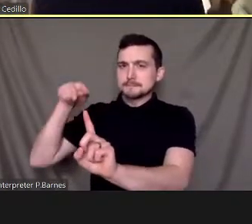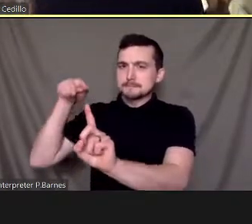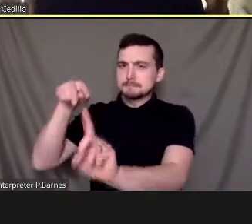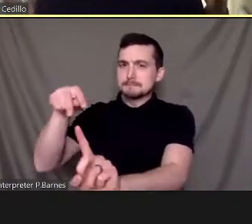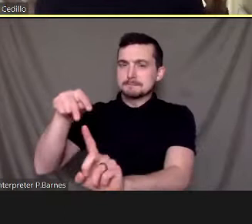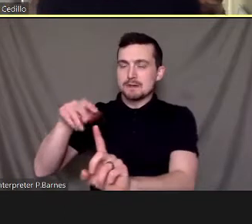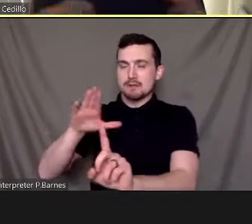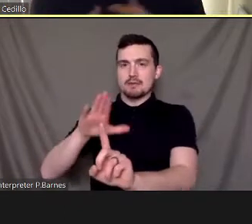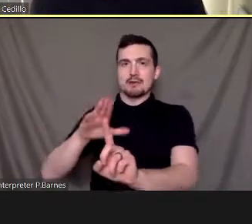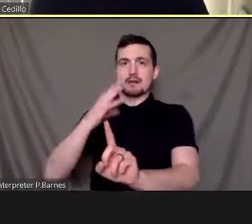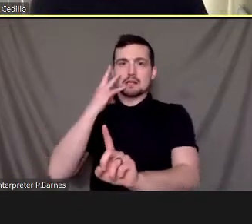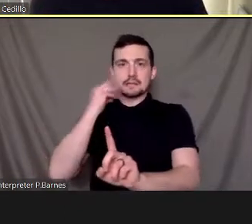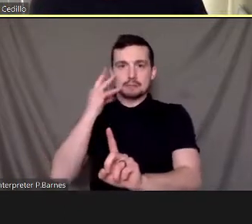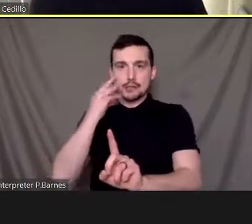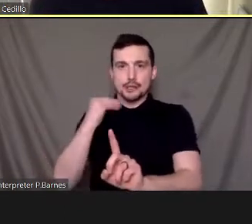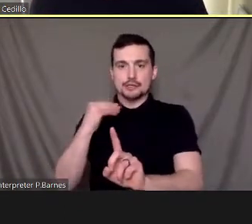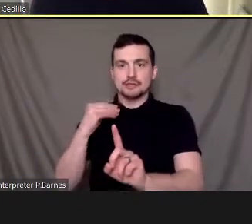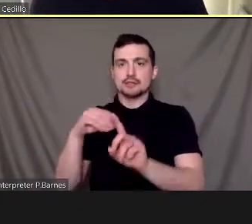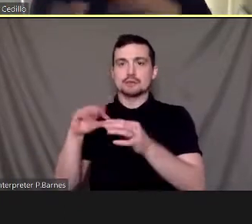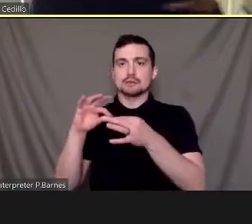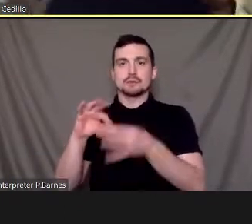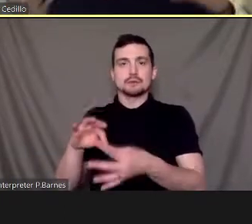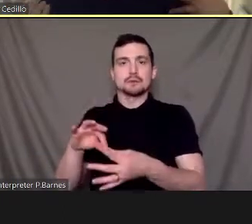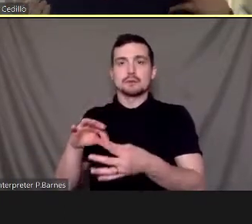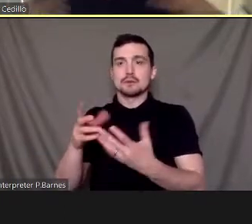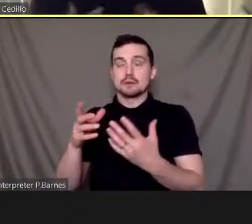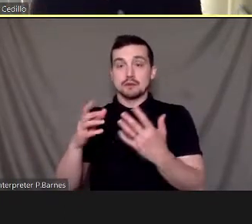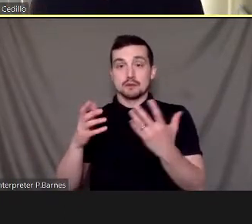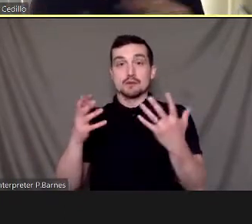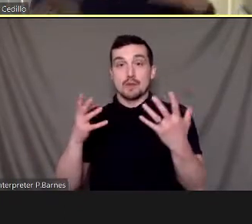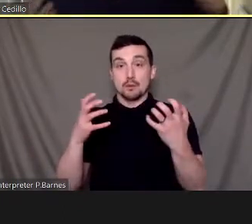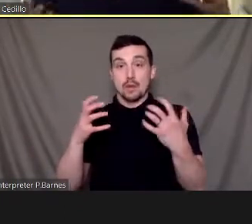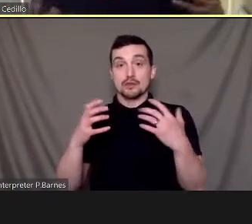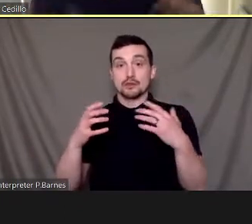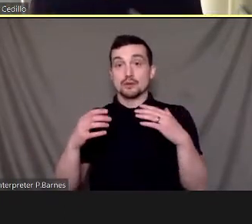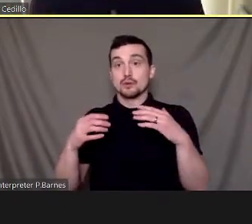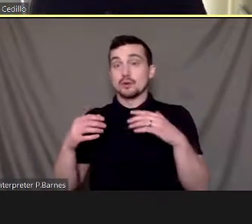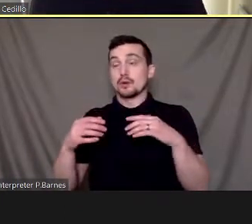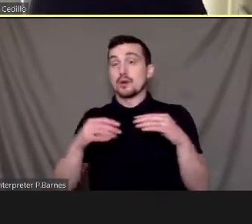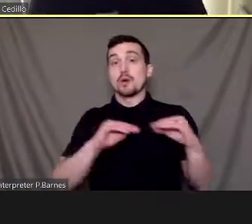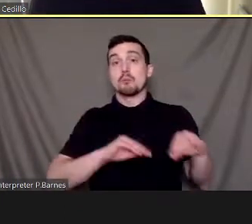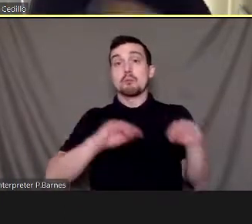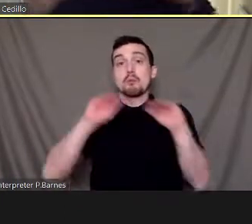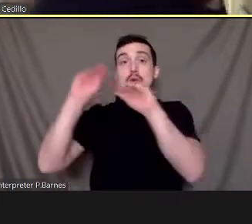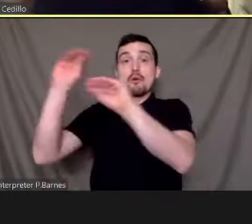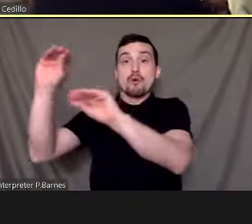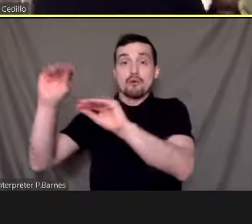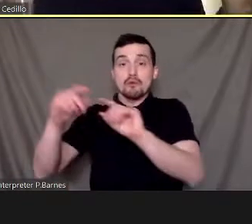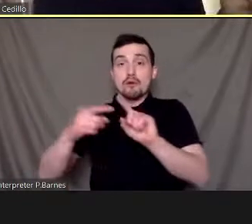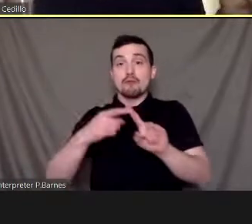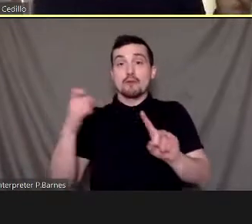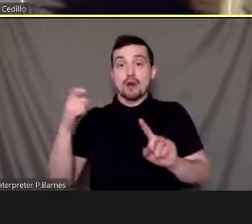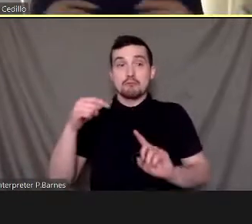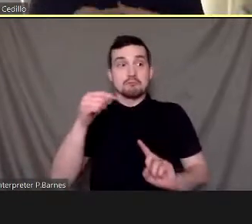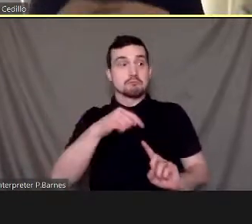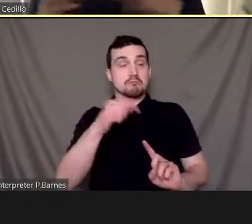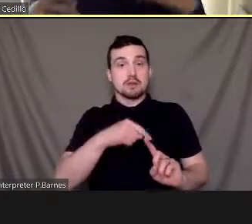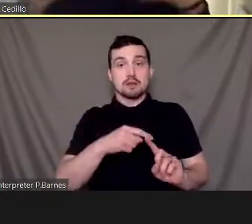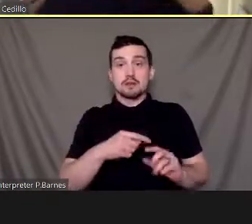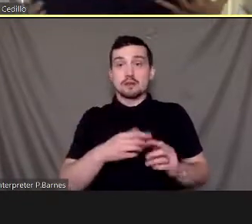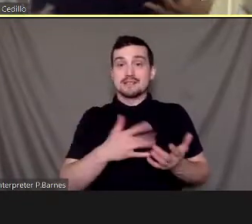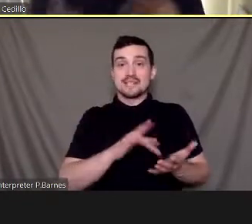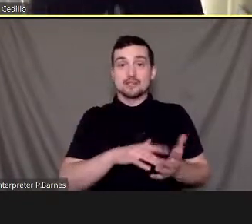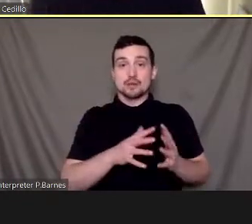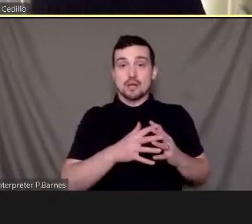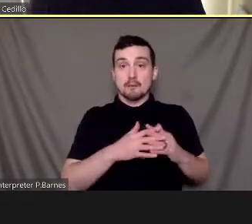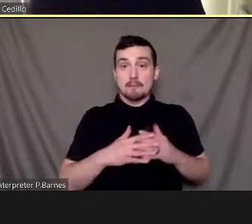to go through when they are seeking to emigrate from Central America during the so-called current crisis, and the